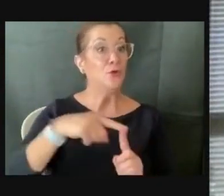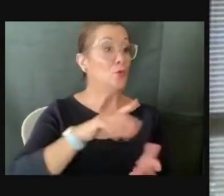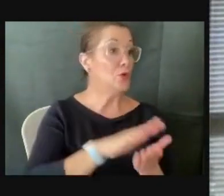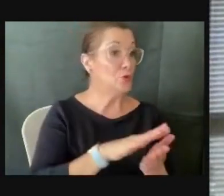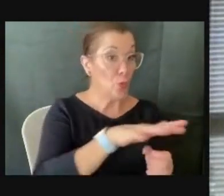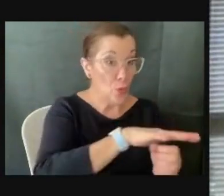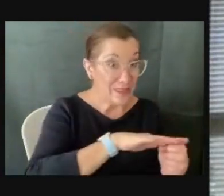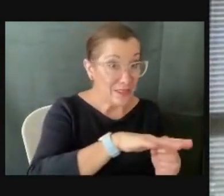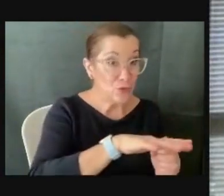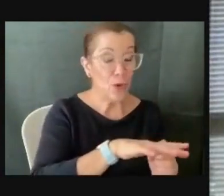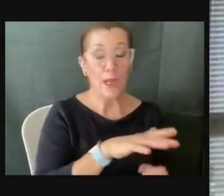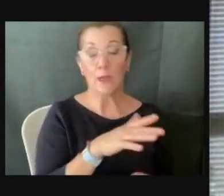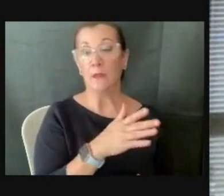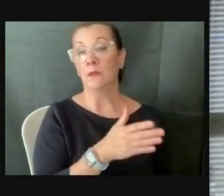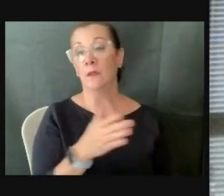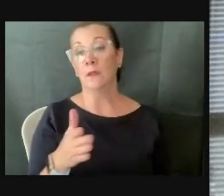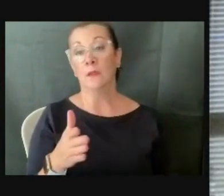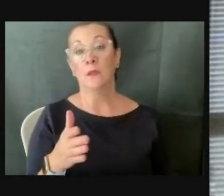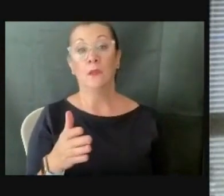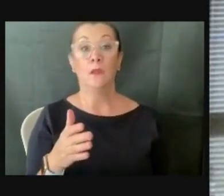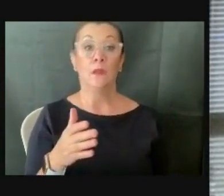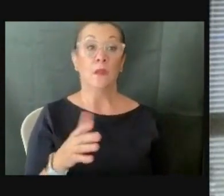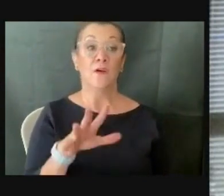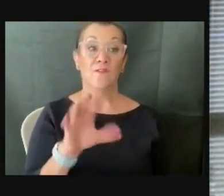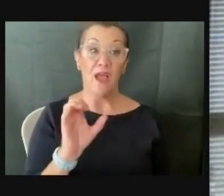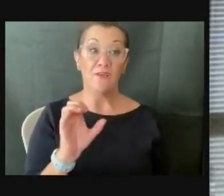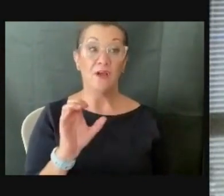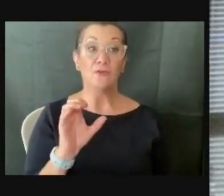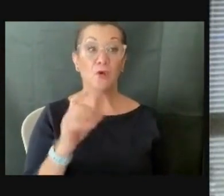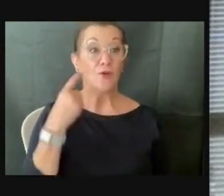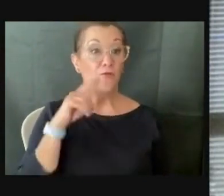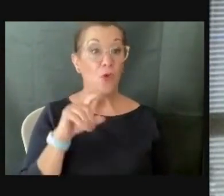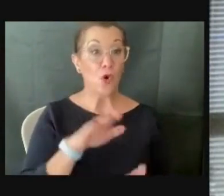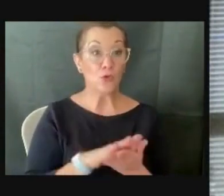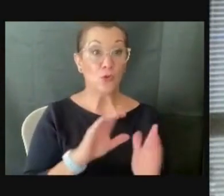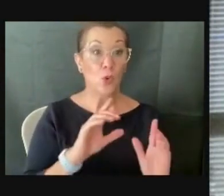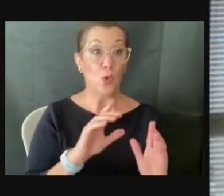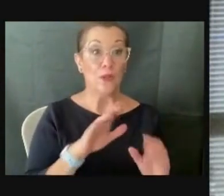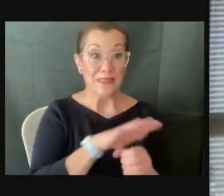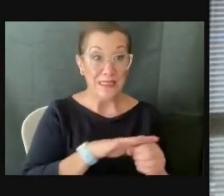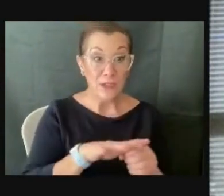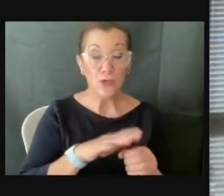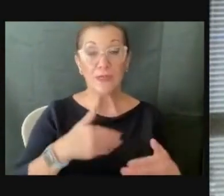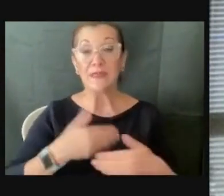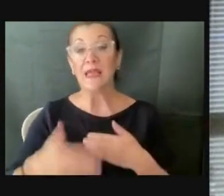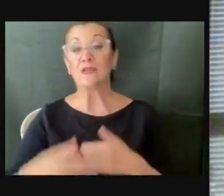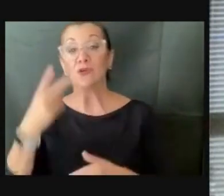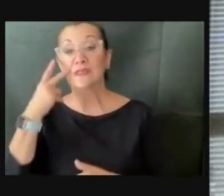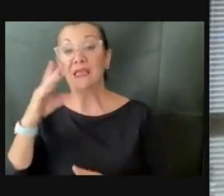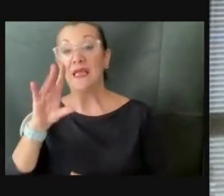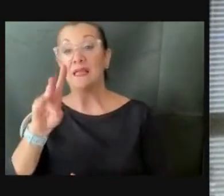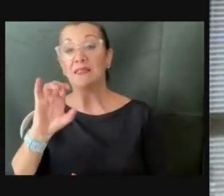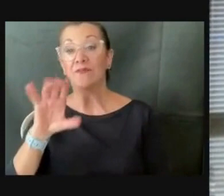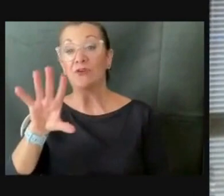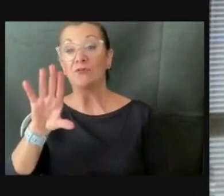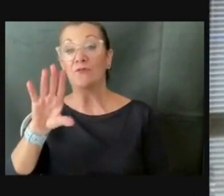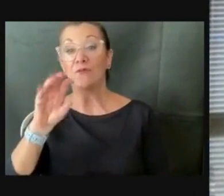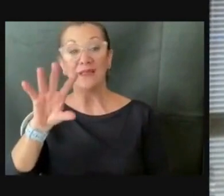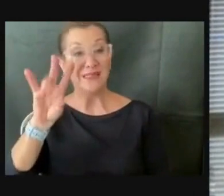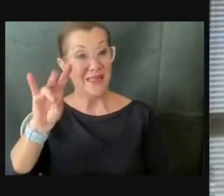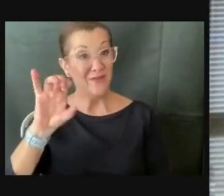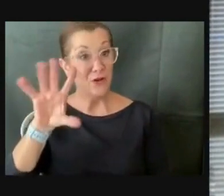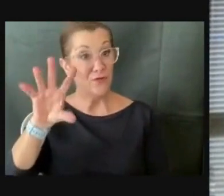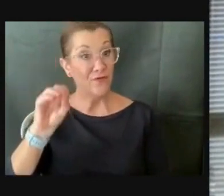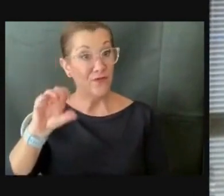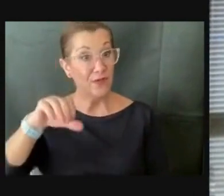districts. And again, that's at 500 for the school districts. The next note you'll see there is 750 square feet.